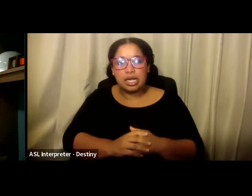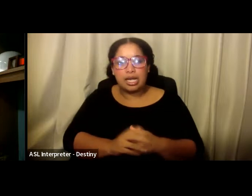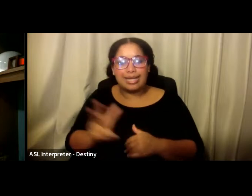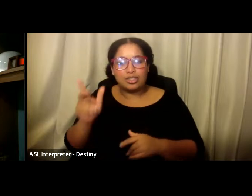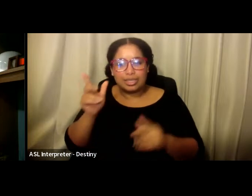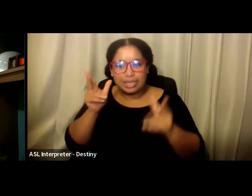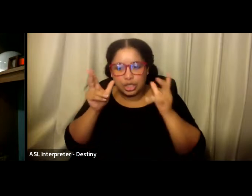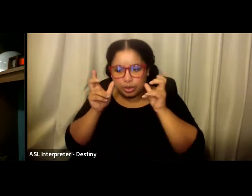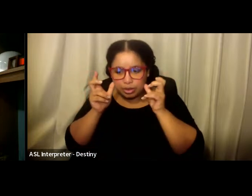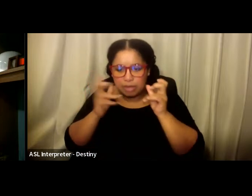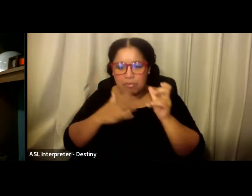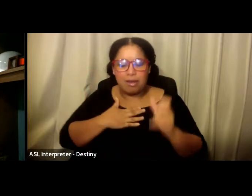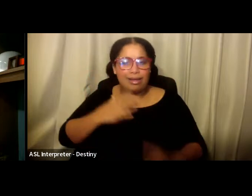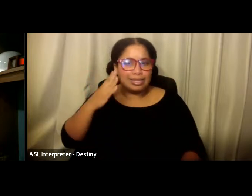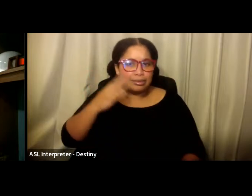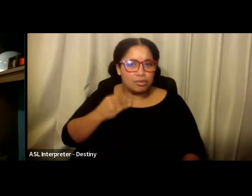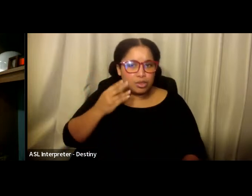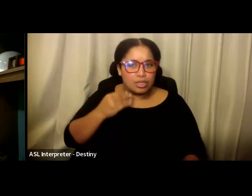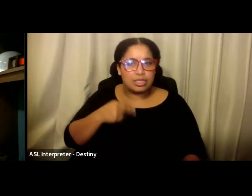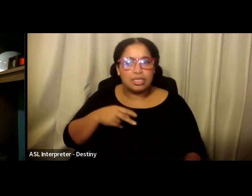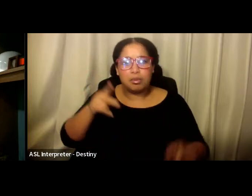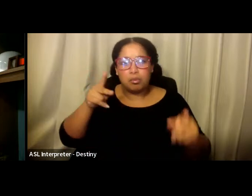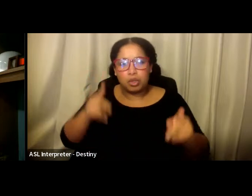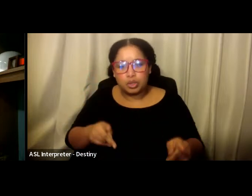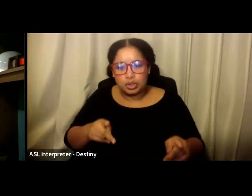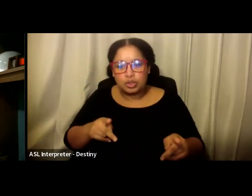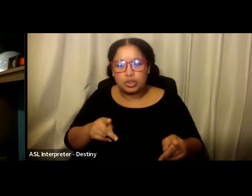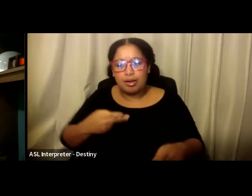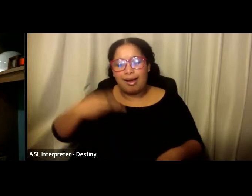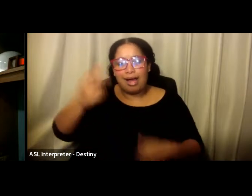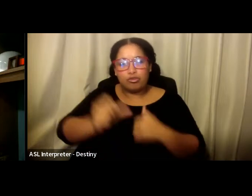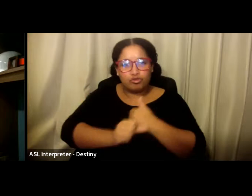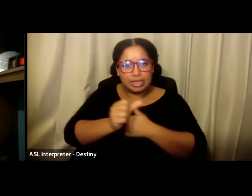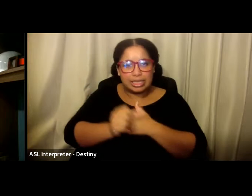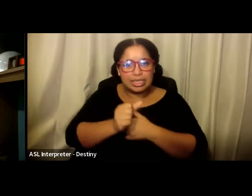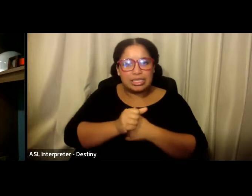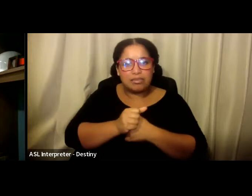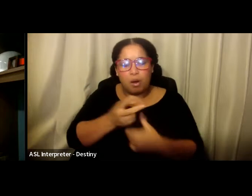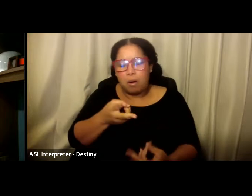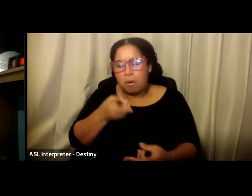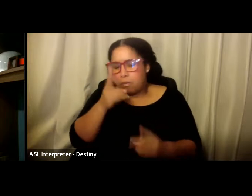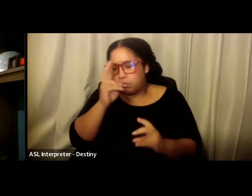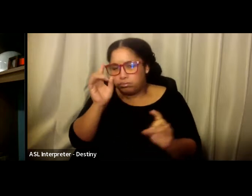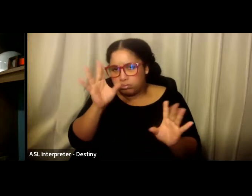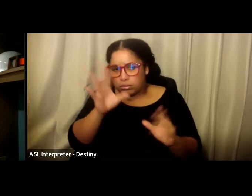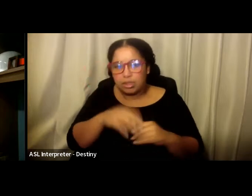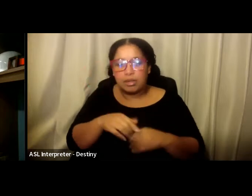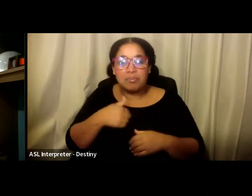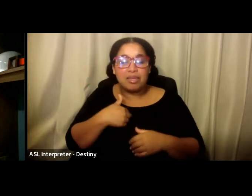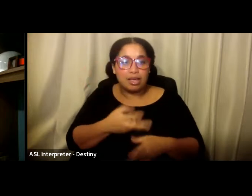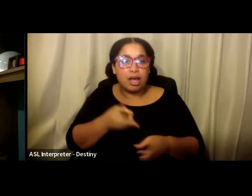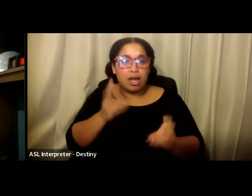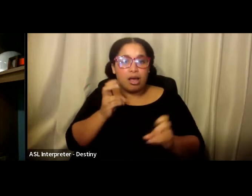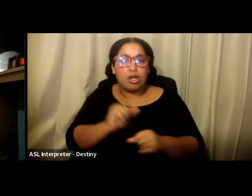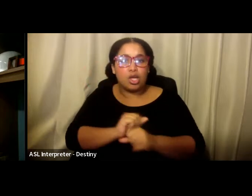know, my experience as a person at high risk of severe illness. I got COVID